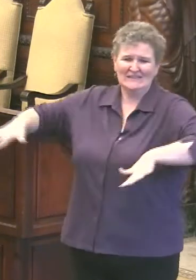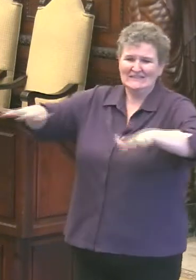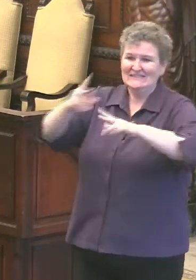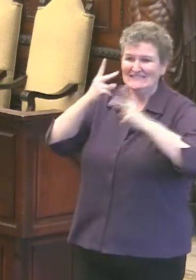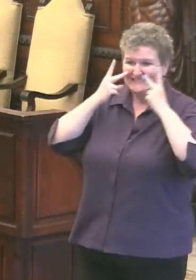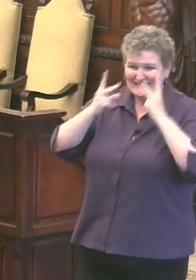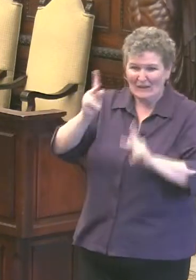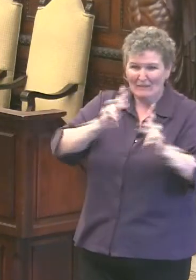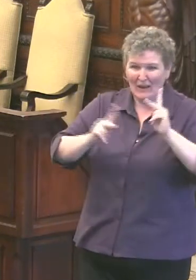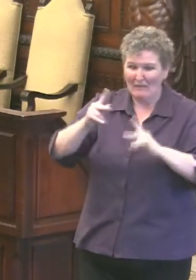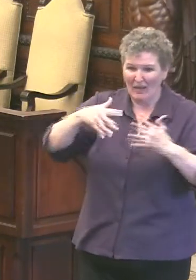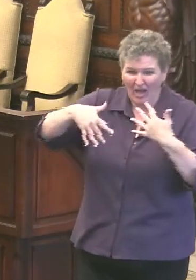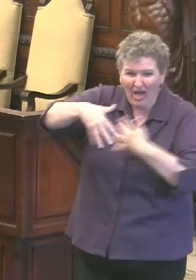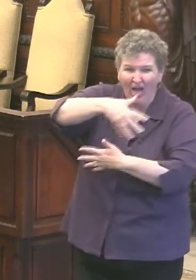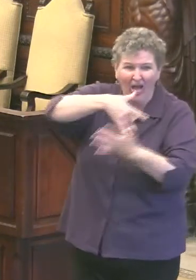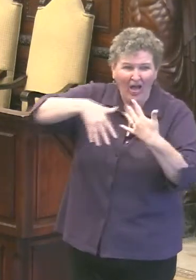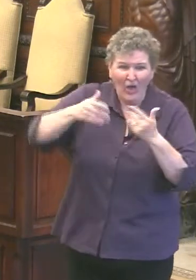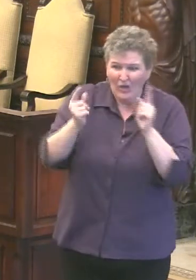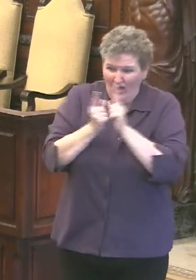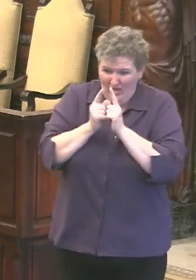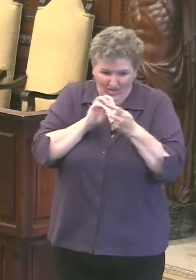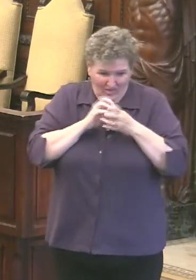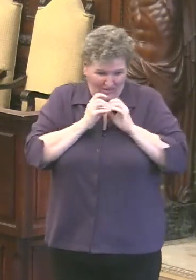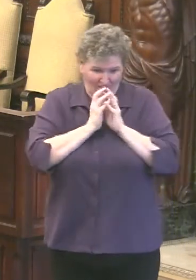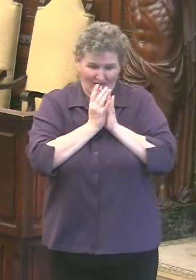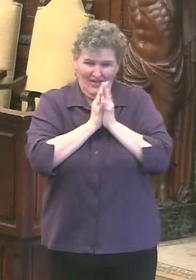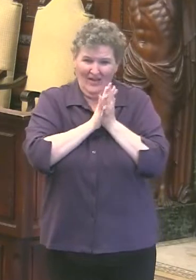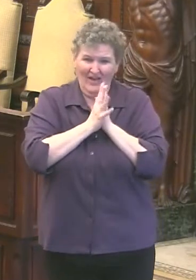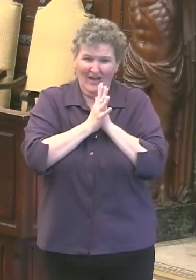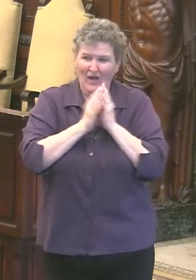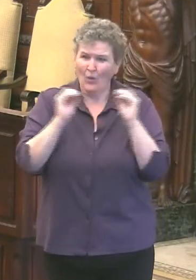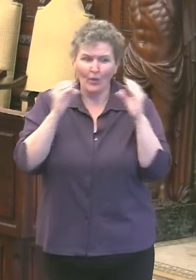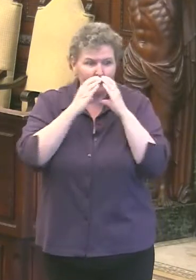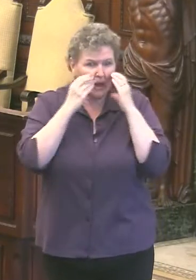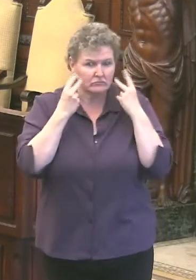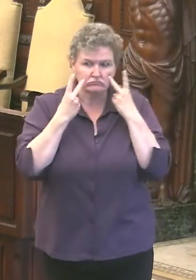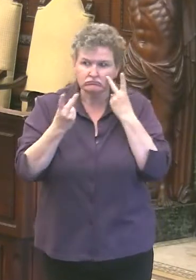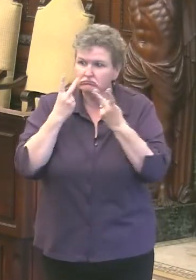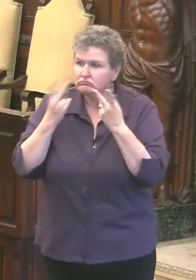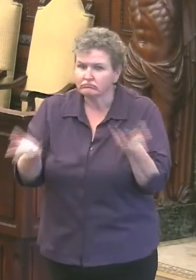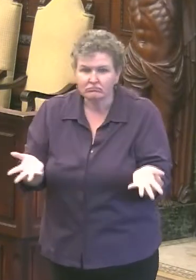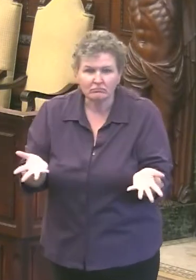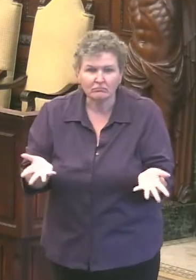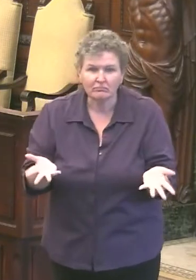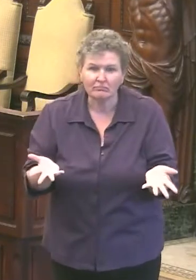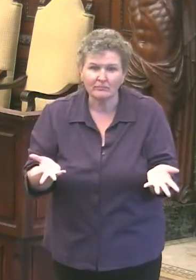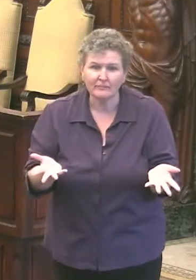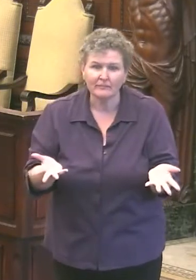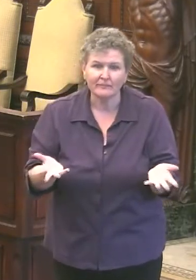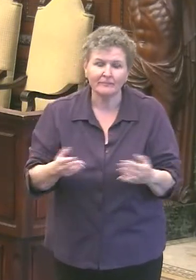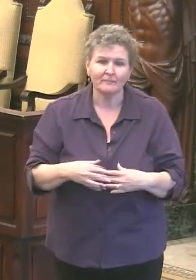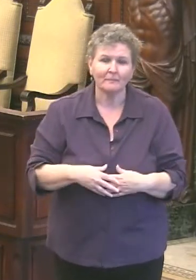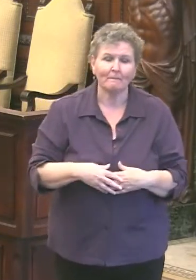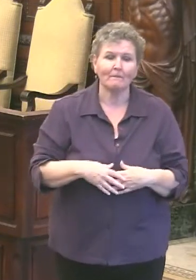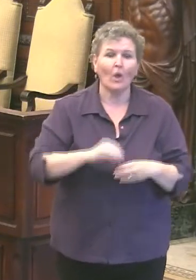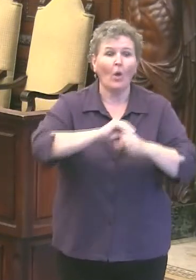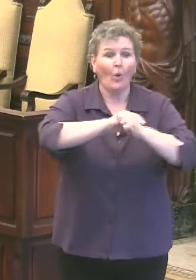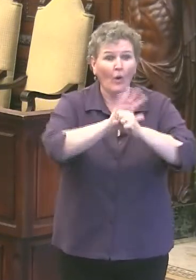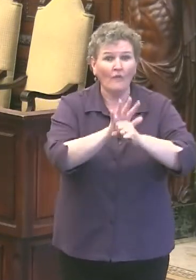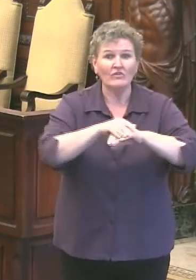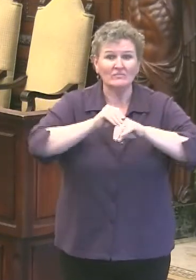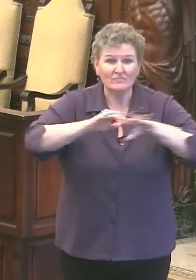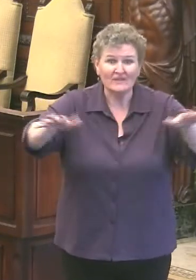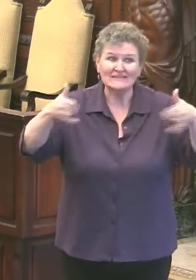wearing masks. And to the extent that we can understand how this virus is being spread in other areas around us, that appears to be the case. It's these social